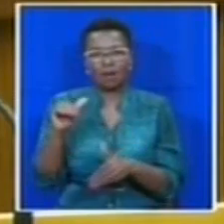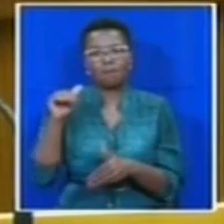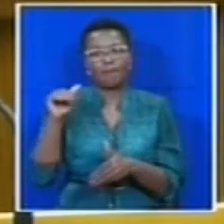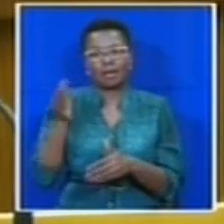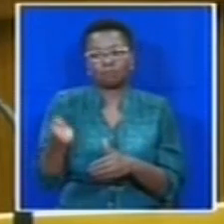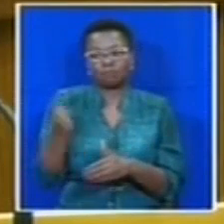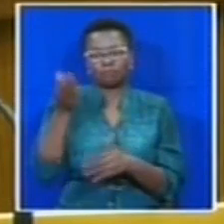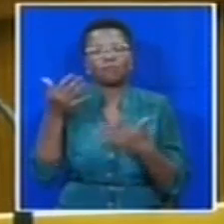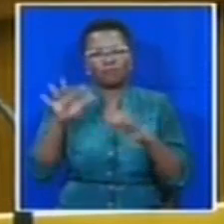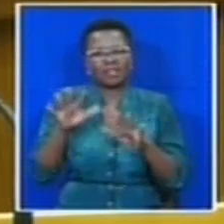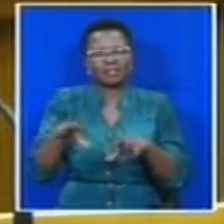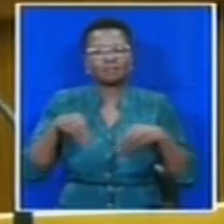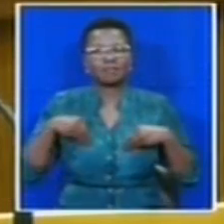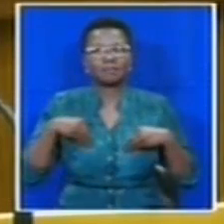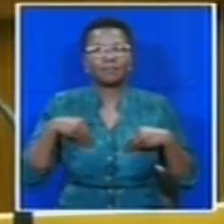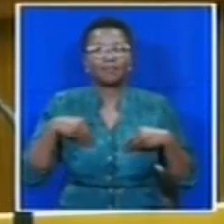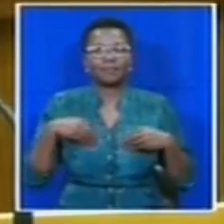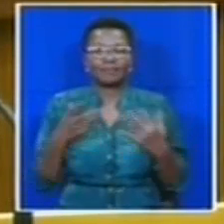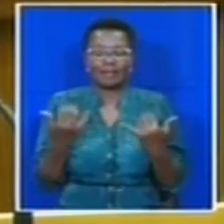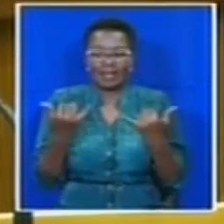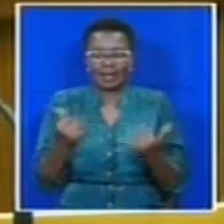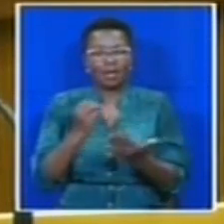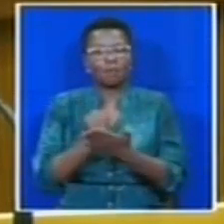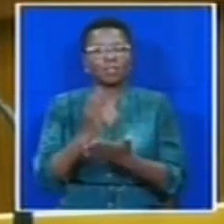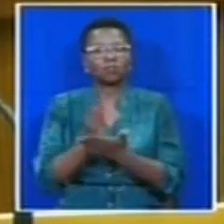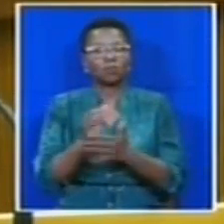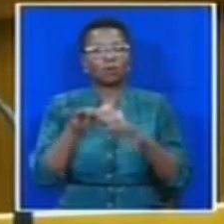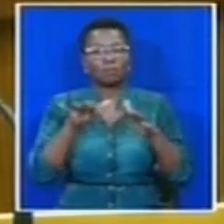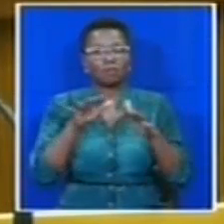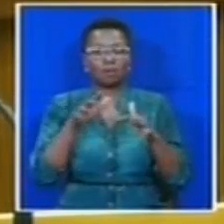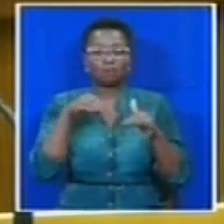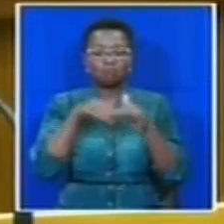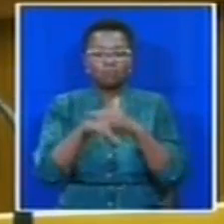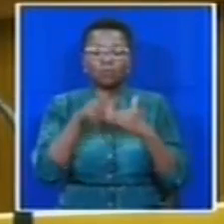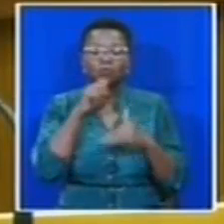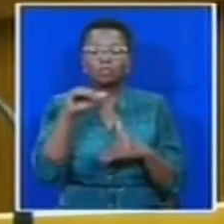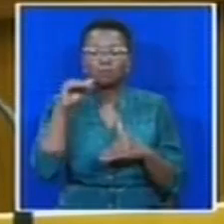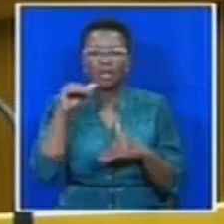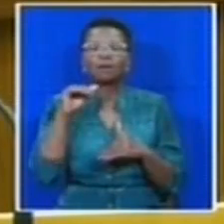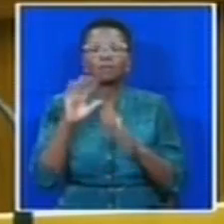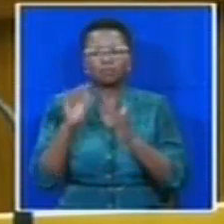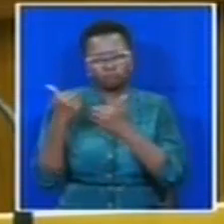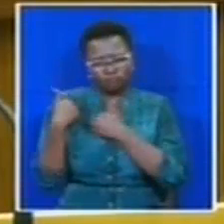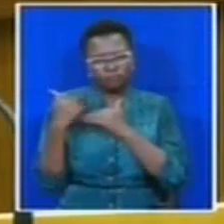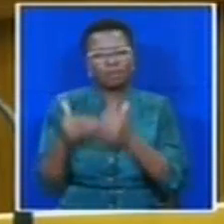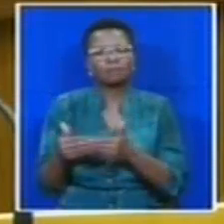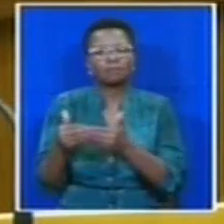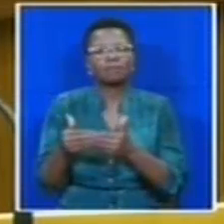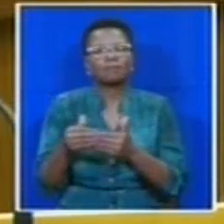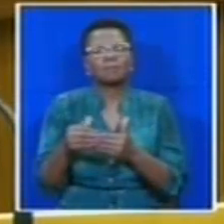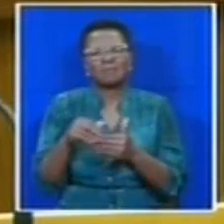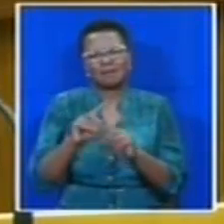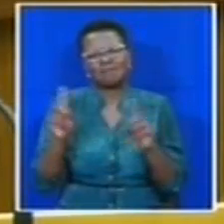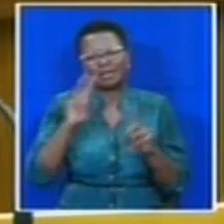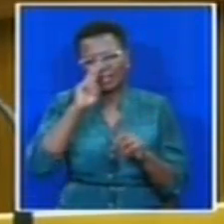undertaken to make it safer and serve customers fairly. Of course, much more needs to be done. Legislation to give effect to the